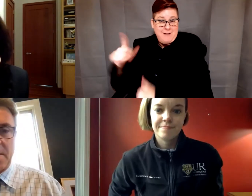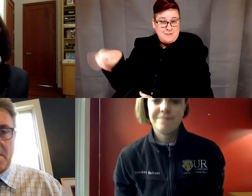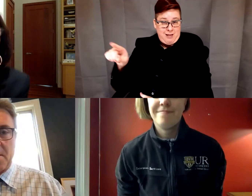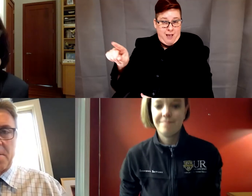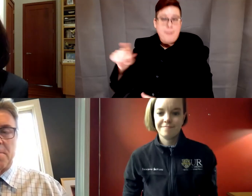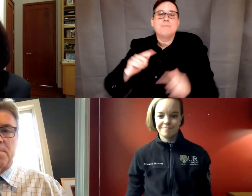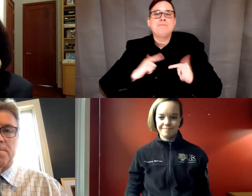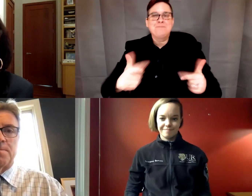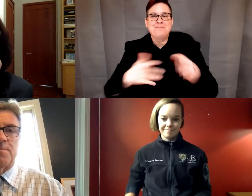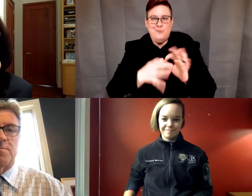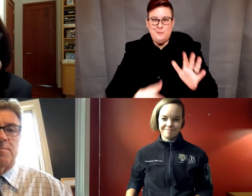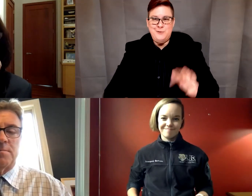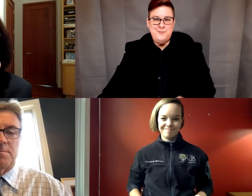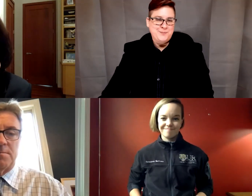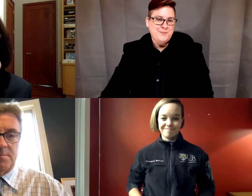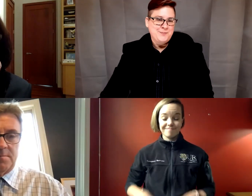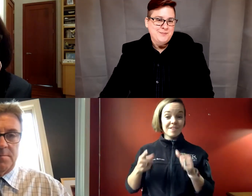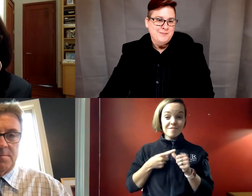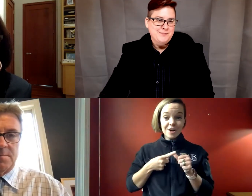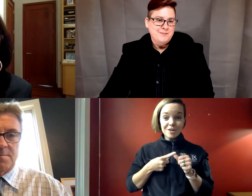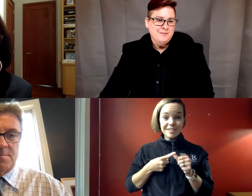so the first thing is always to report it.